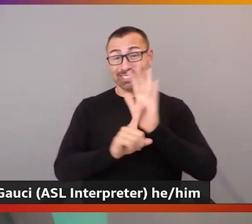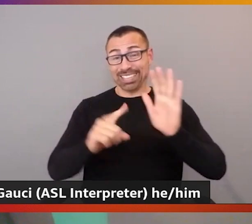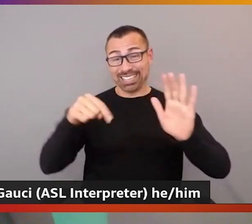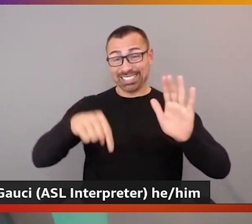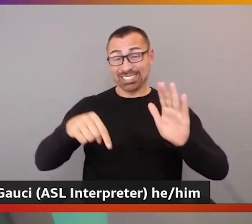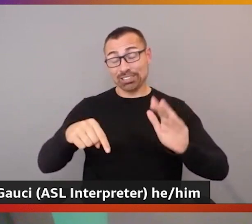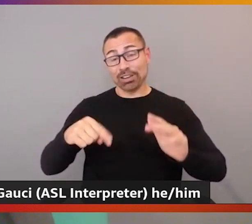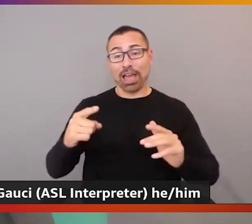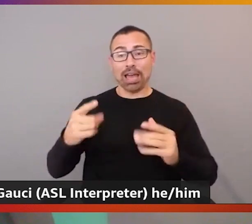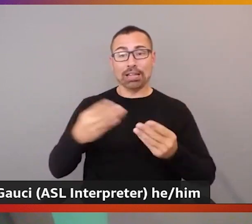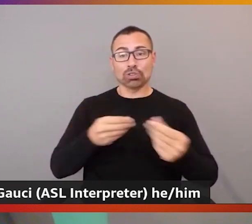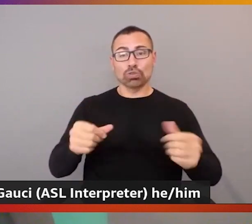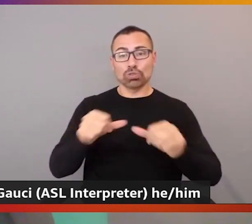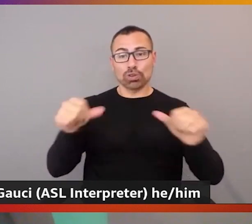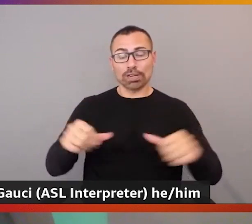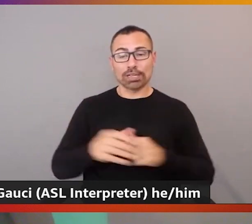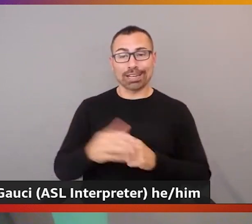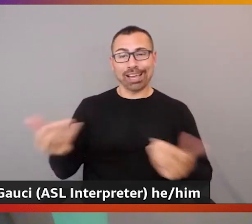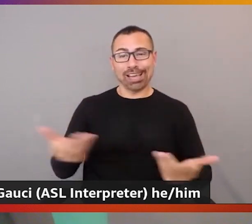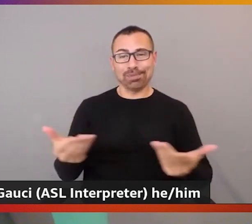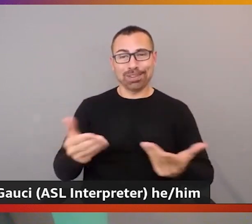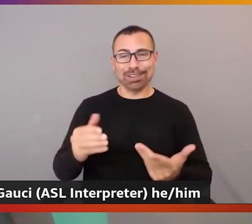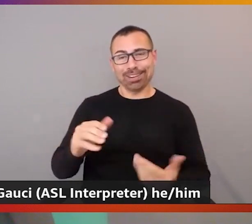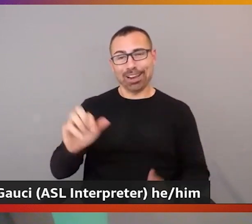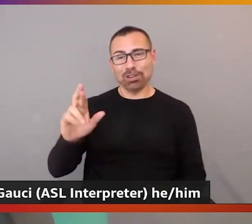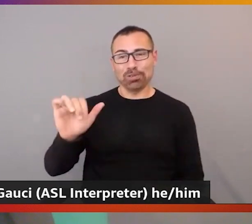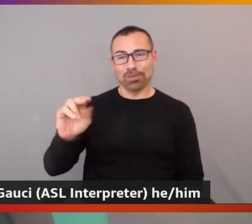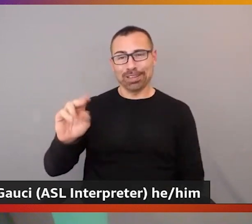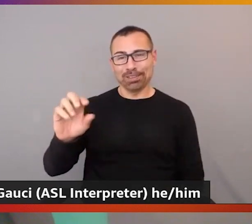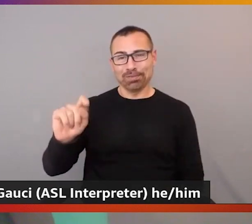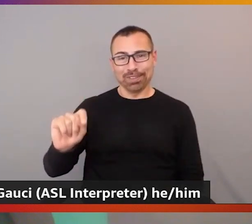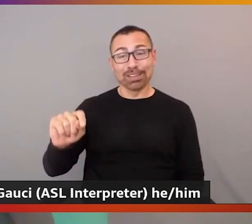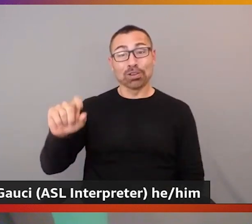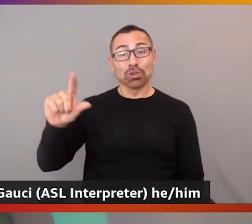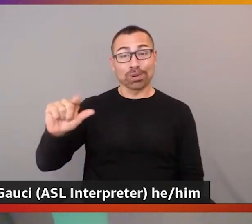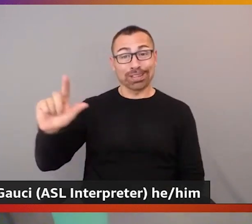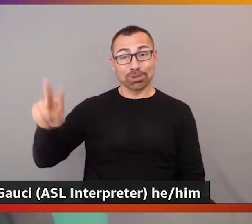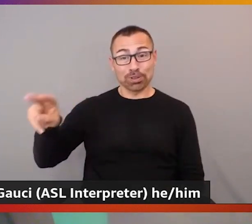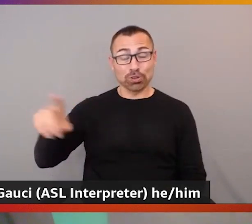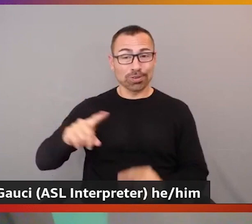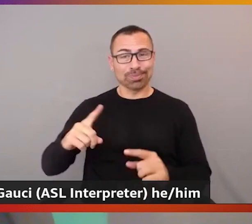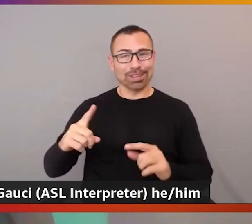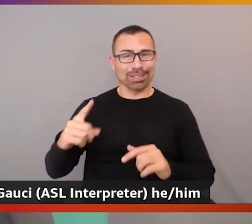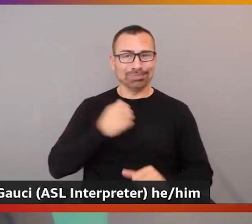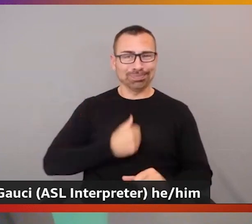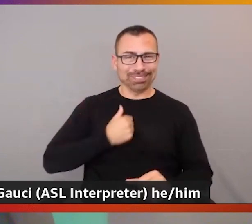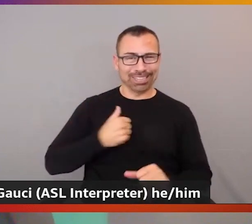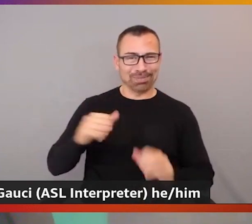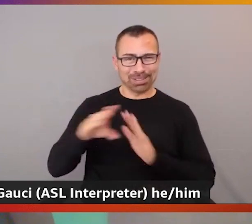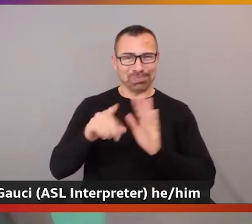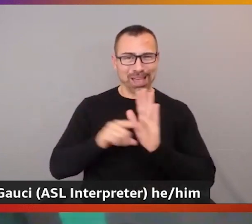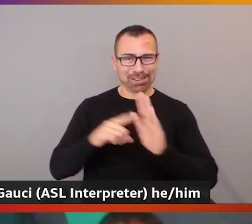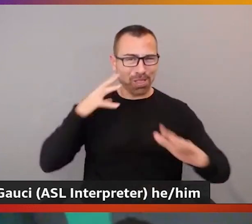reInvent 2022. So sorry for the background noise, but we'll make do where we're going to be talking about some awesome stuff today.